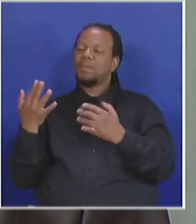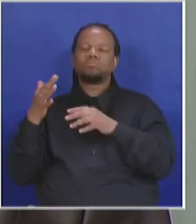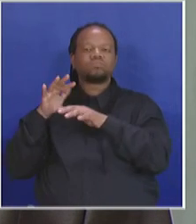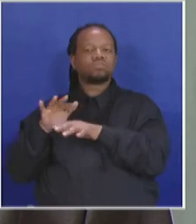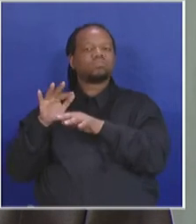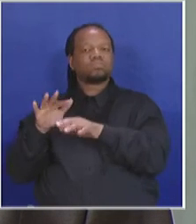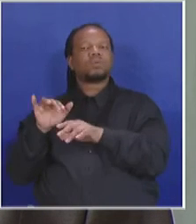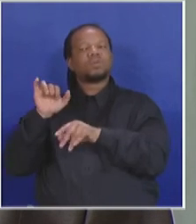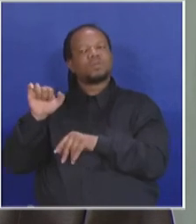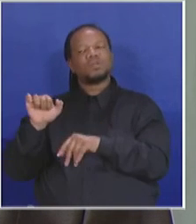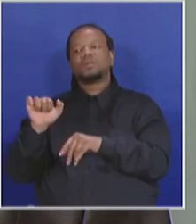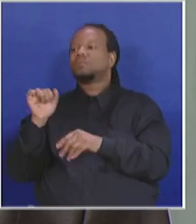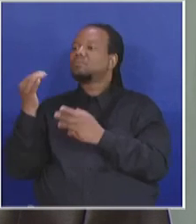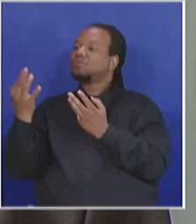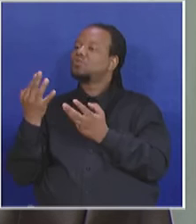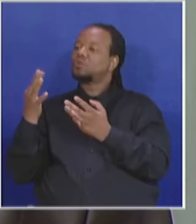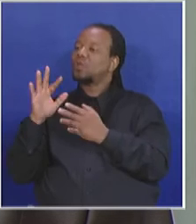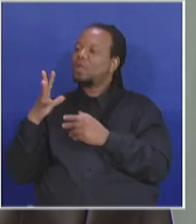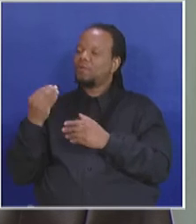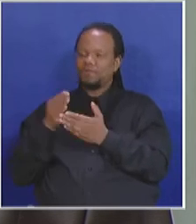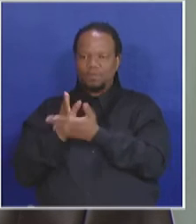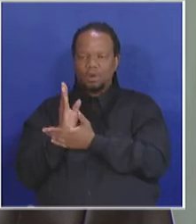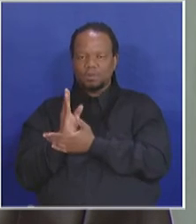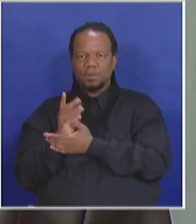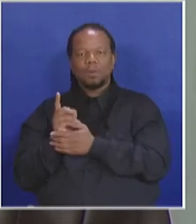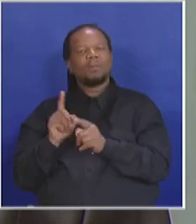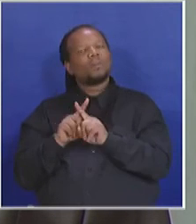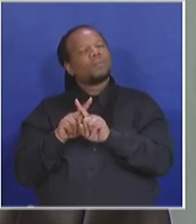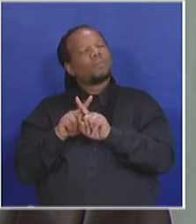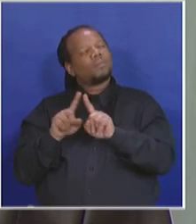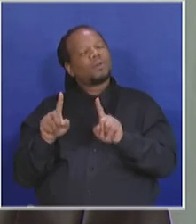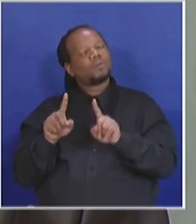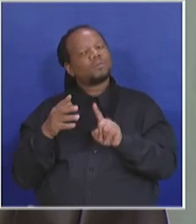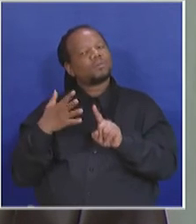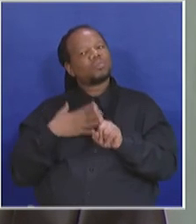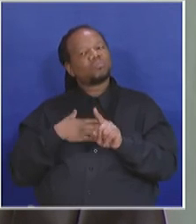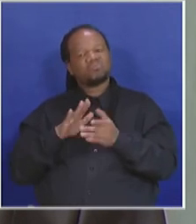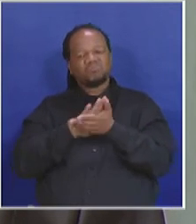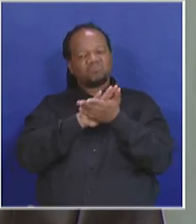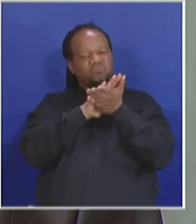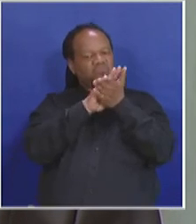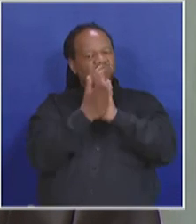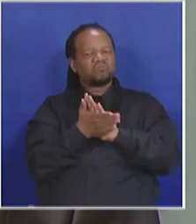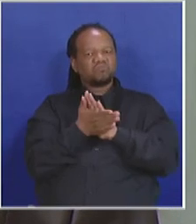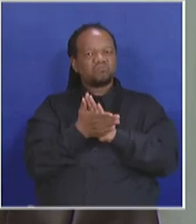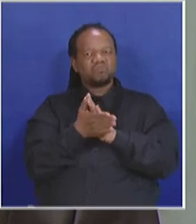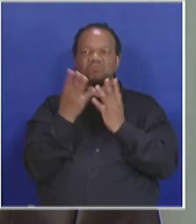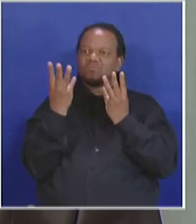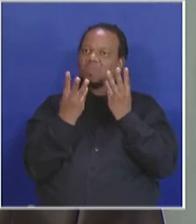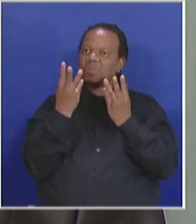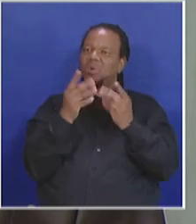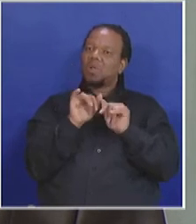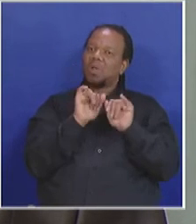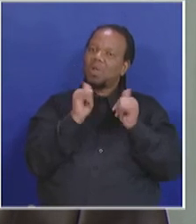of our citizens, but we must all condemn vandalism of public property and destroying the future of